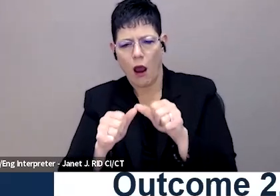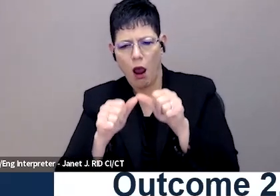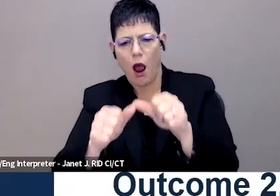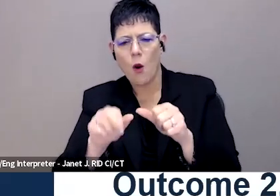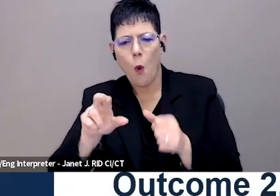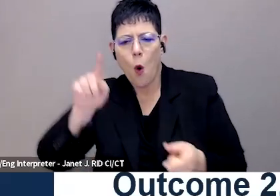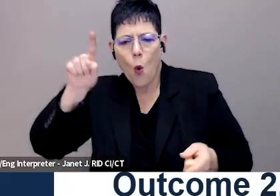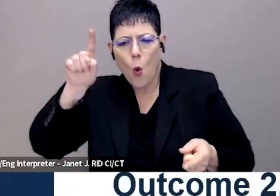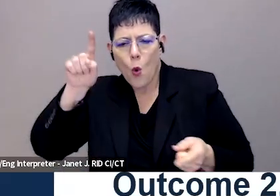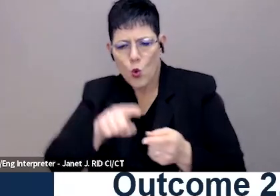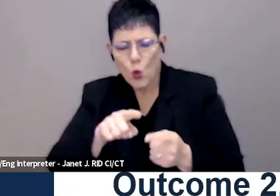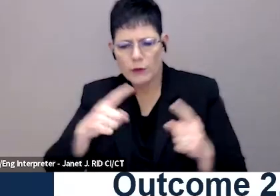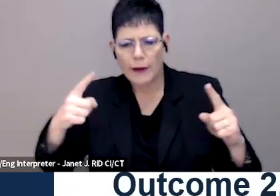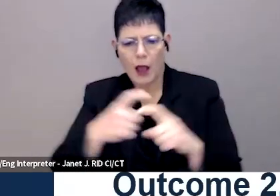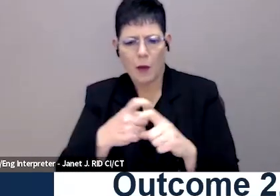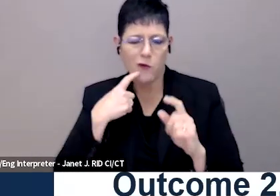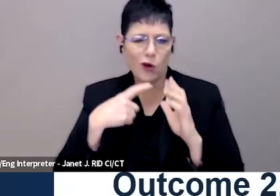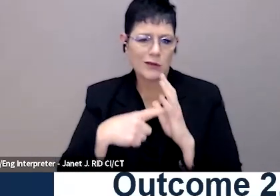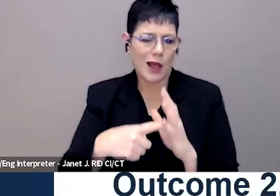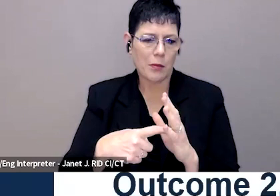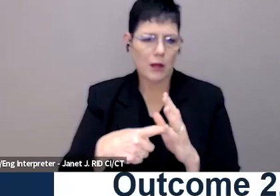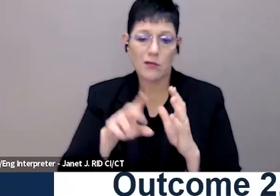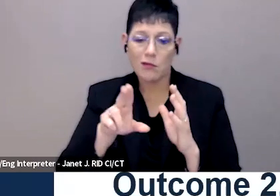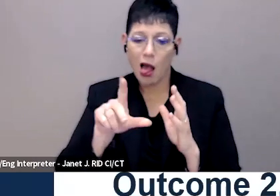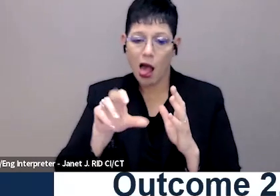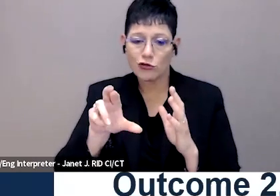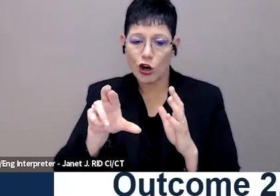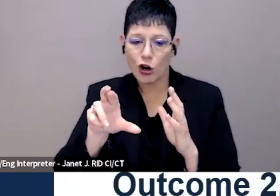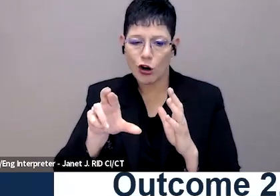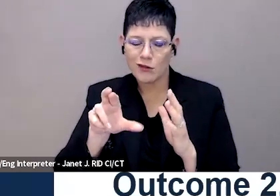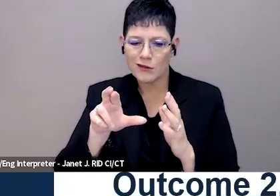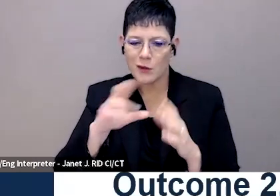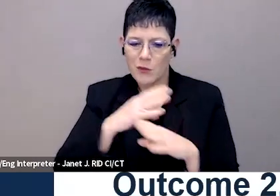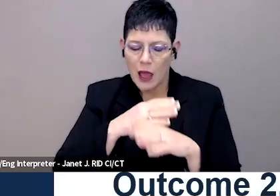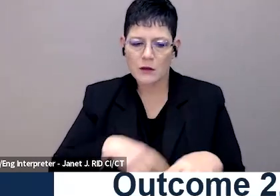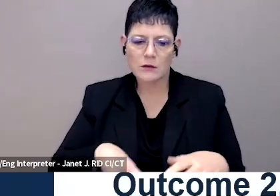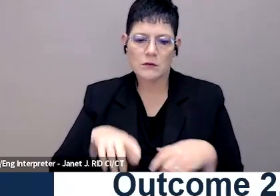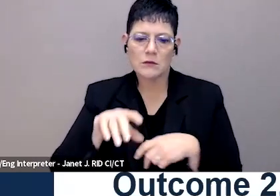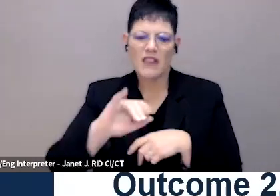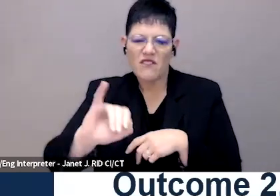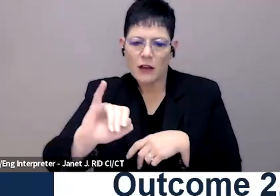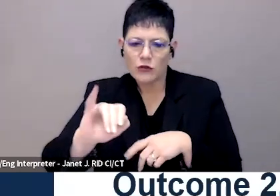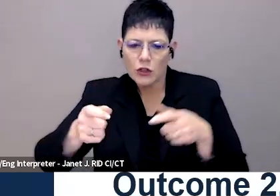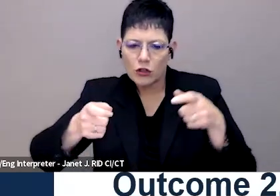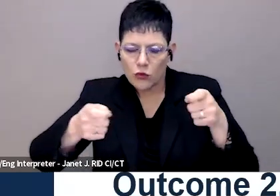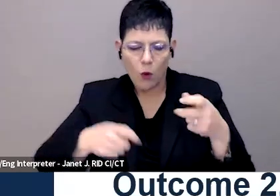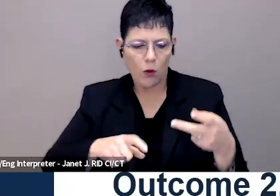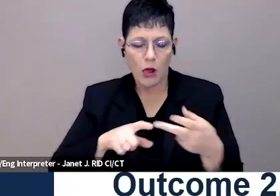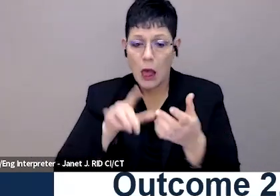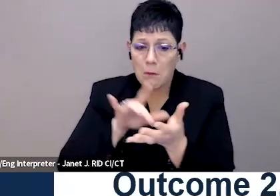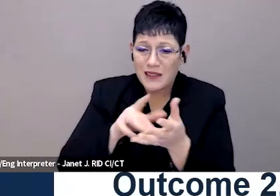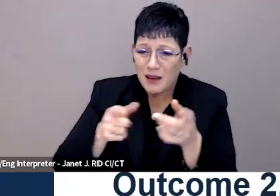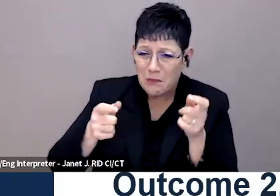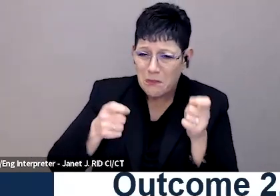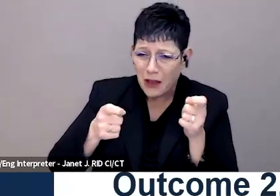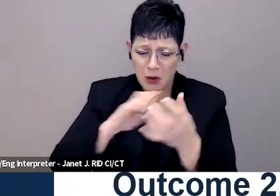reduce complications. Things like helping prevent ulcers, wound care, infection control, things like potentially medication management